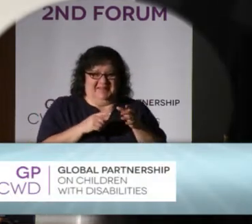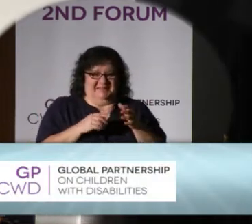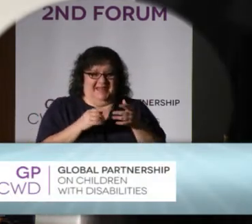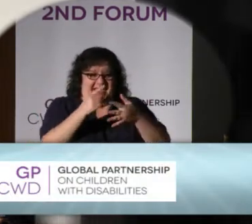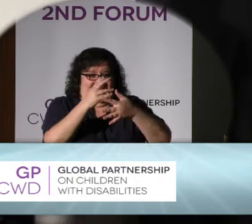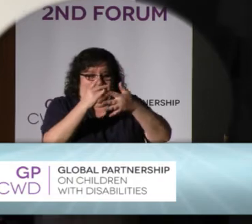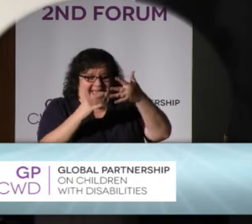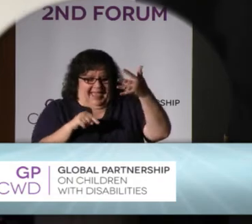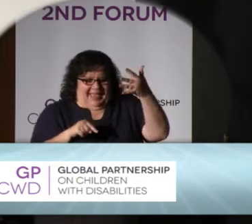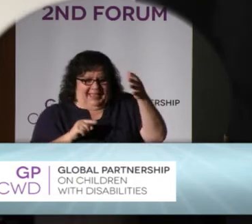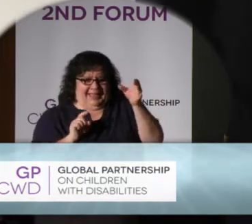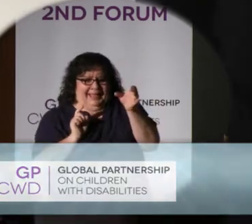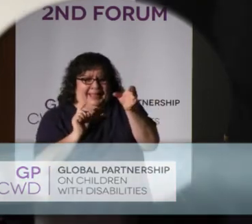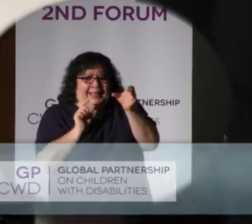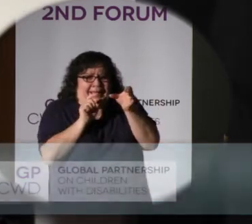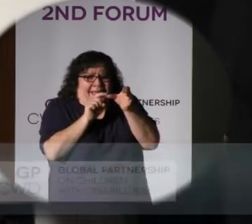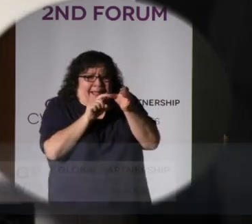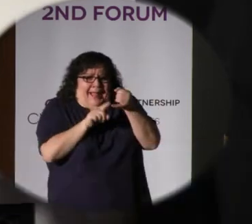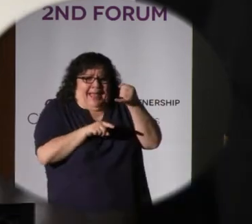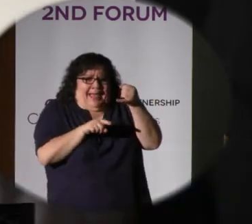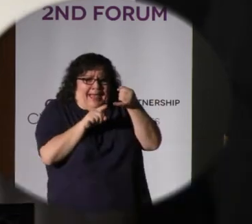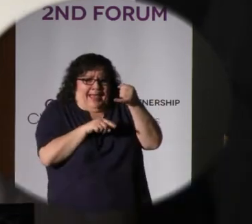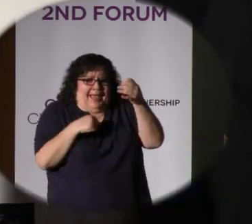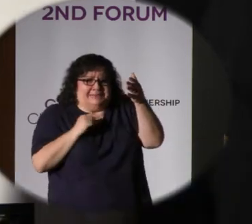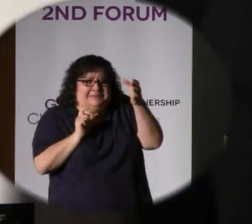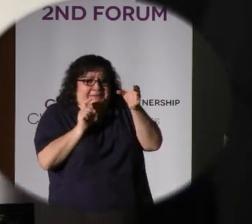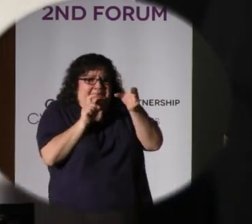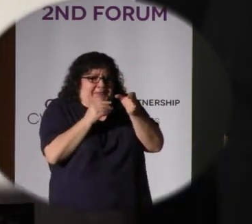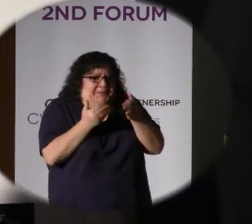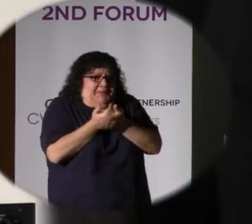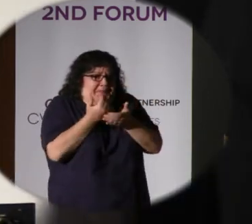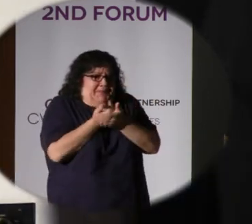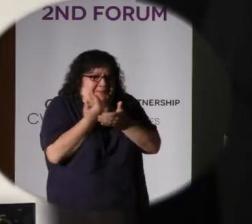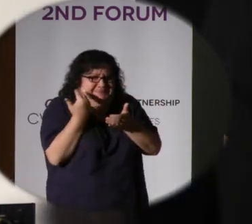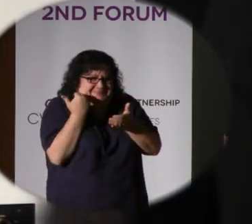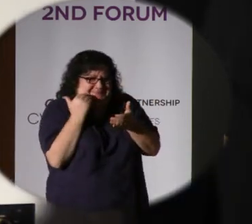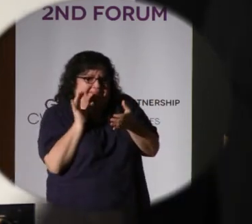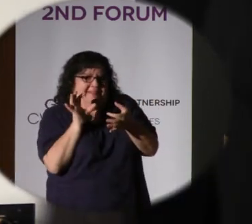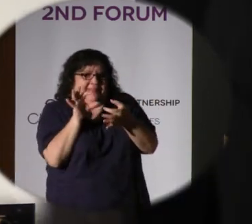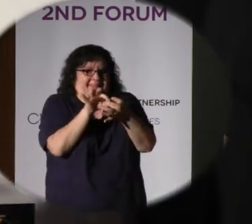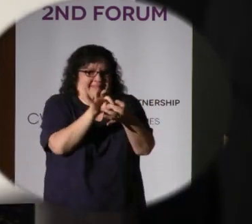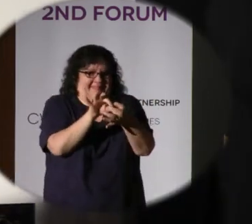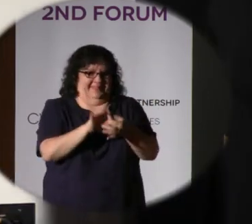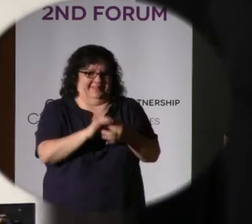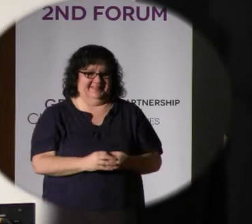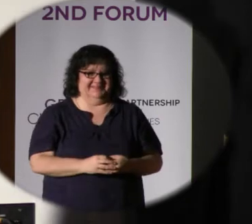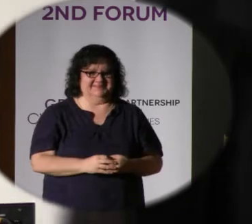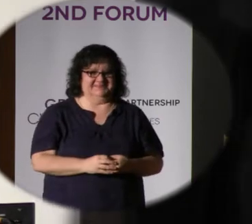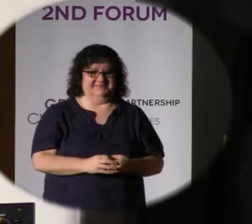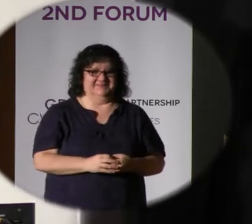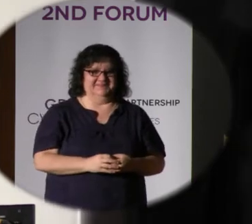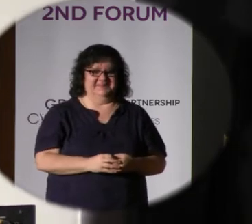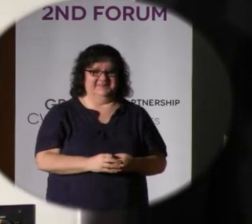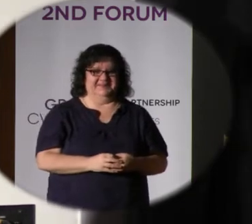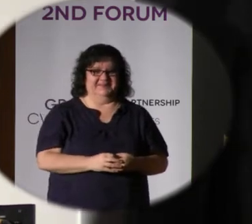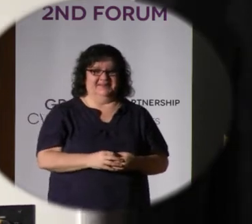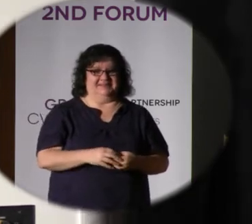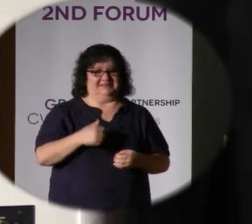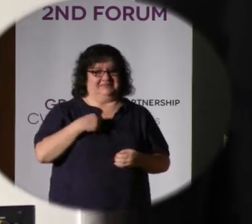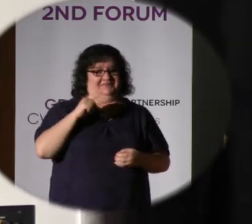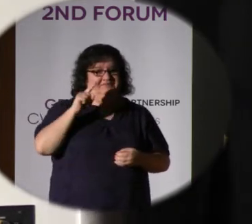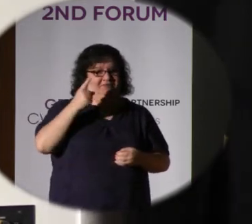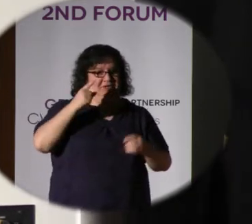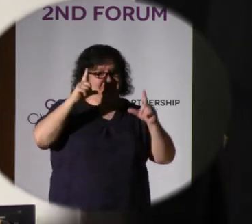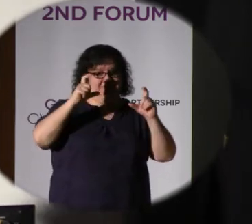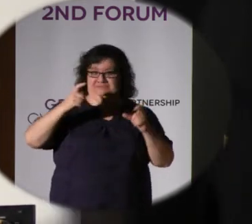and why we exist. And that's my first slide is that